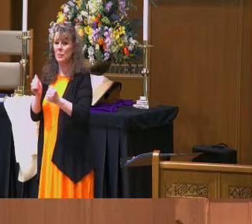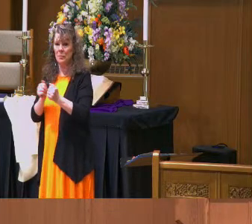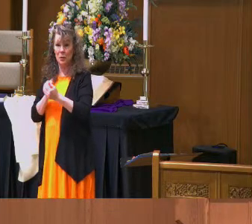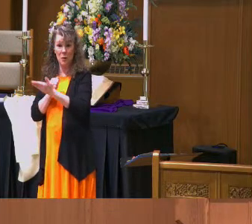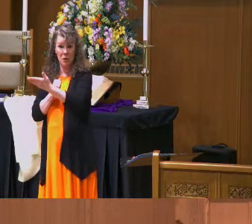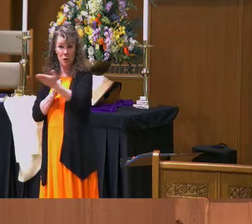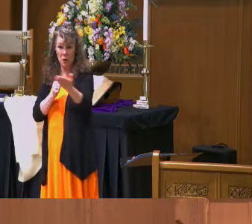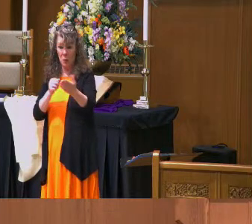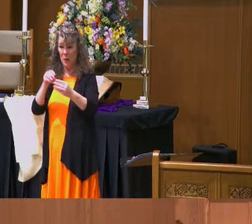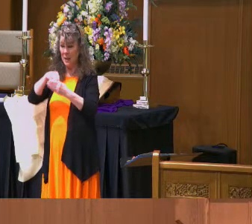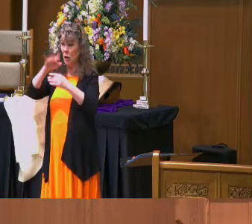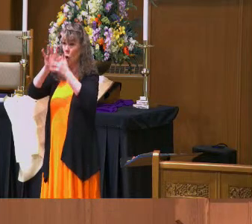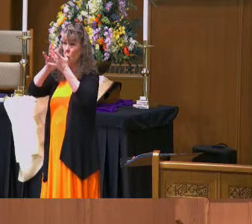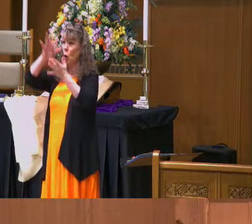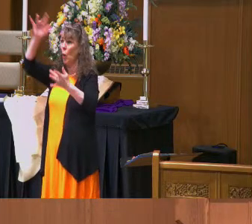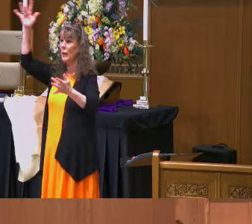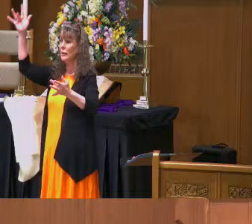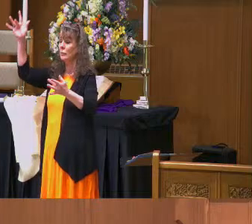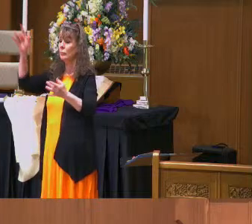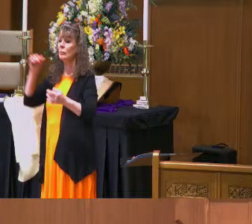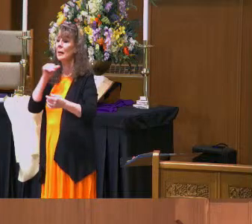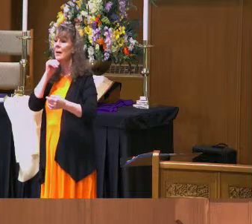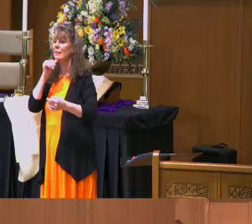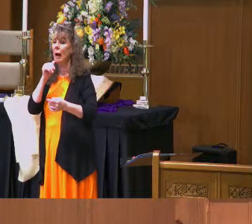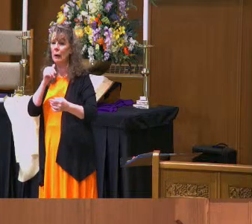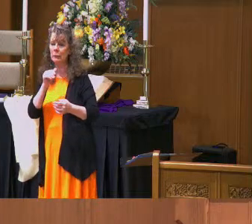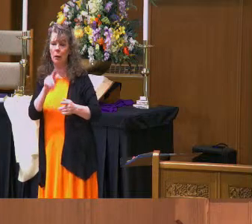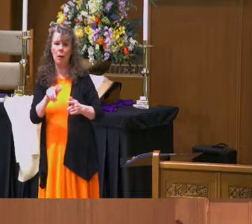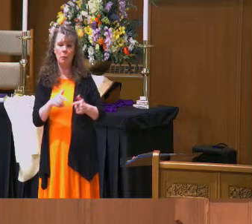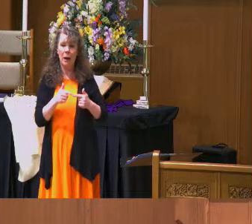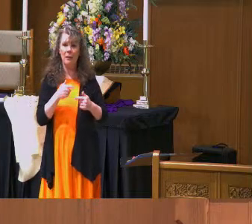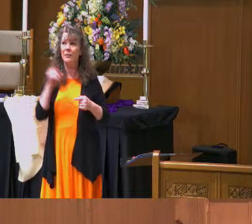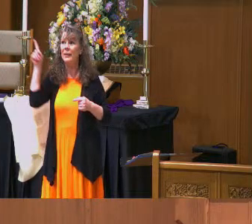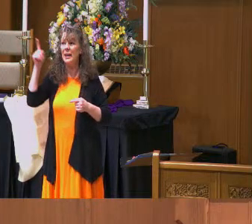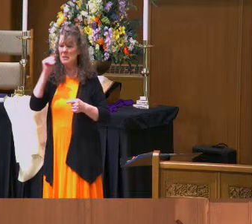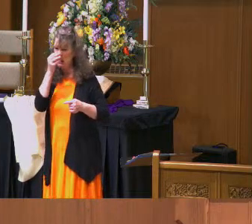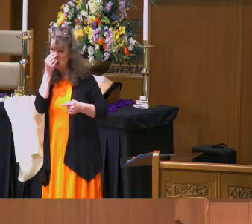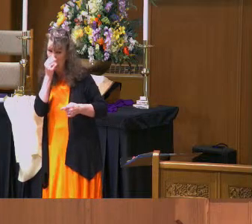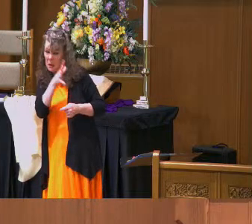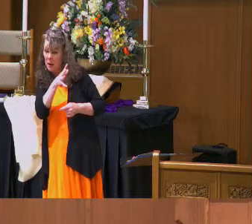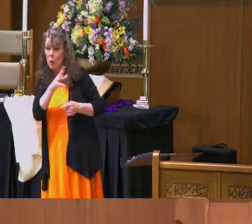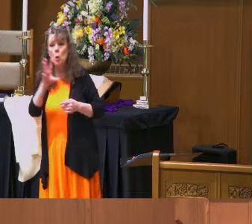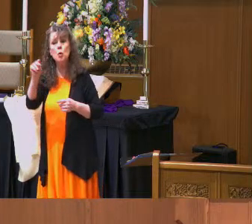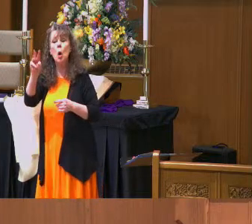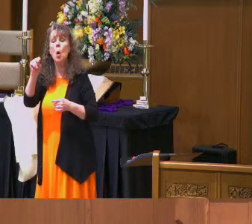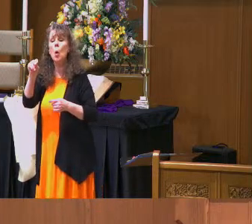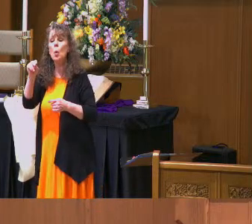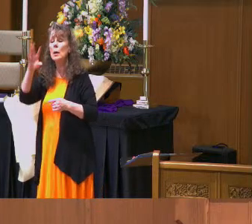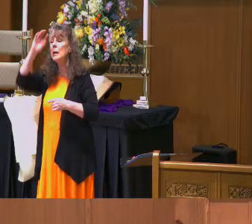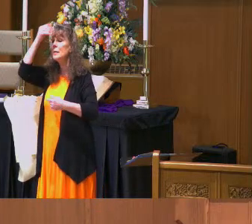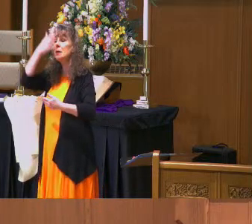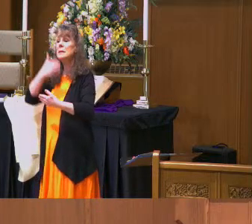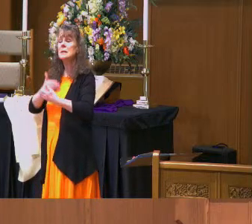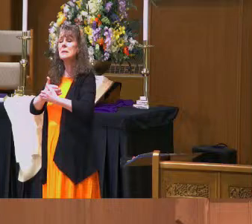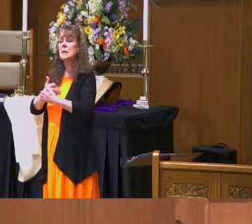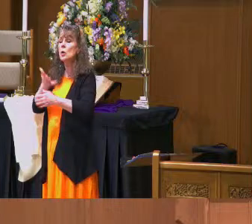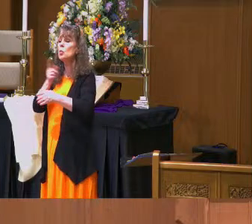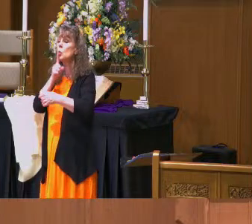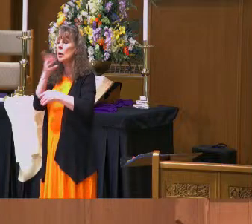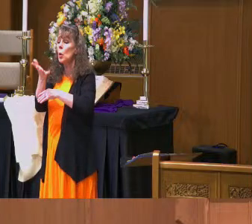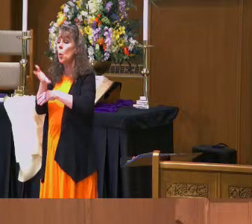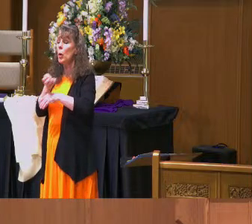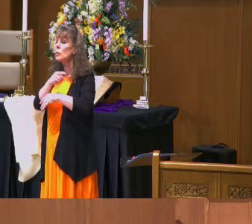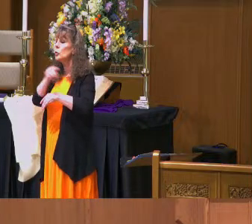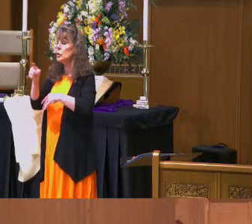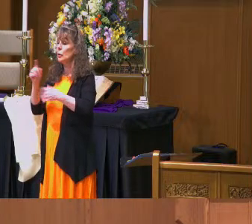glory. This isn't just some life that we live where they don't care. The Son desires for you to be reunited